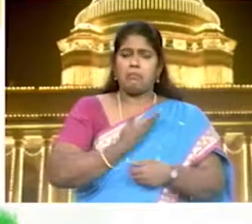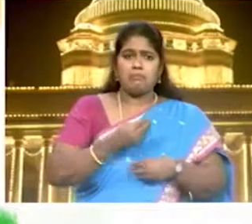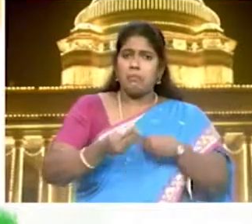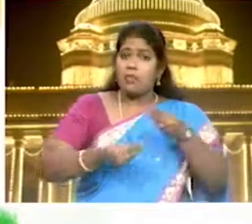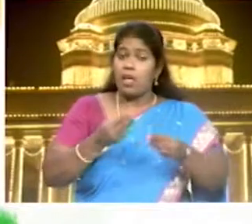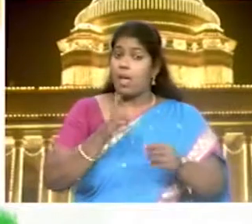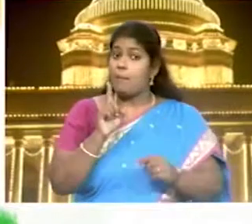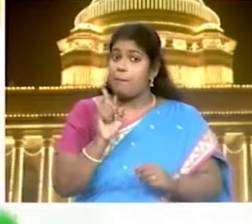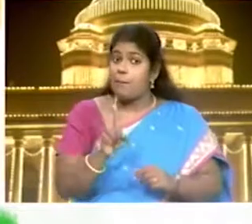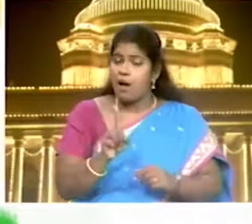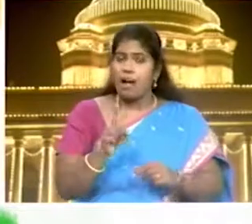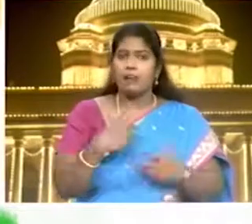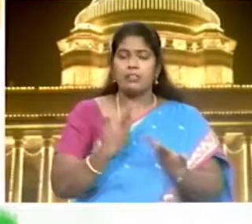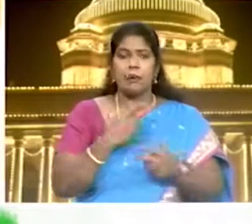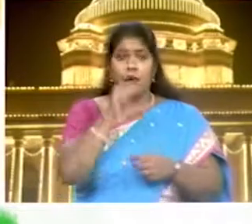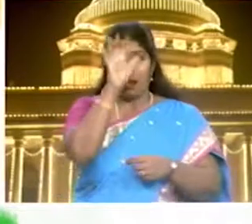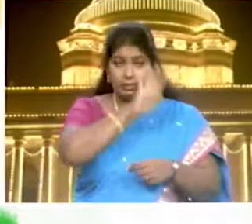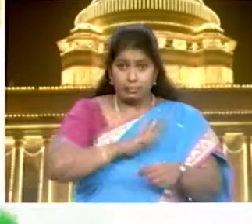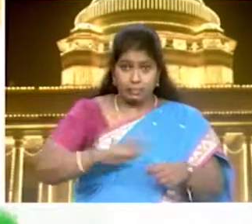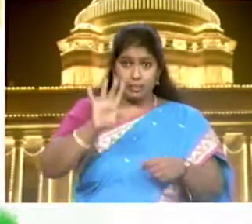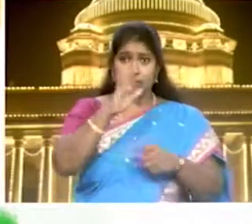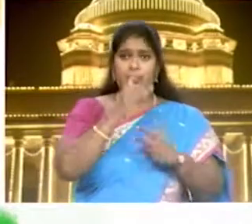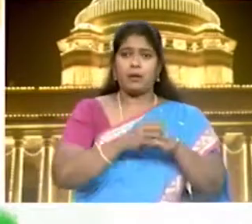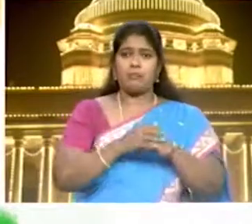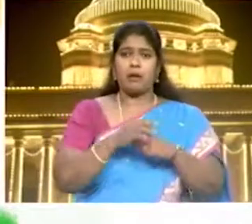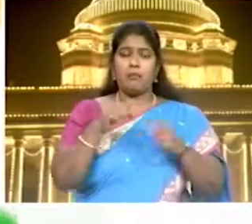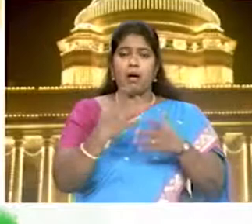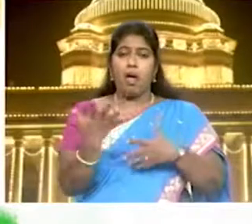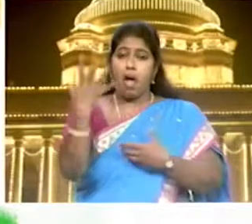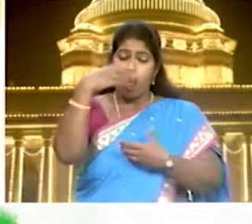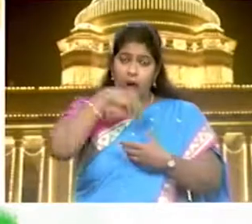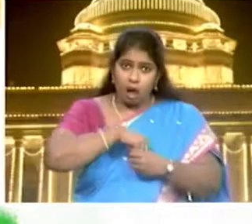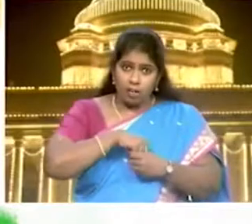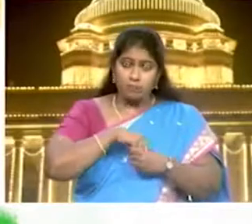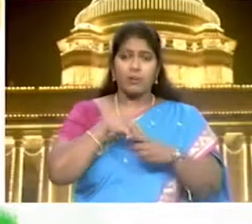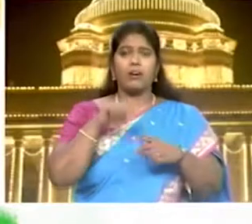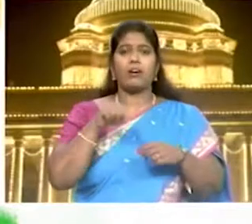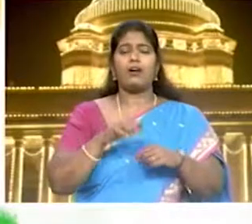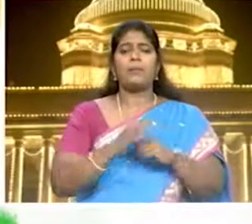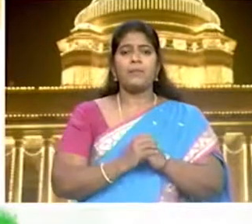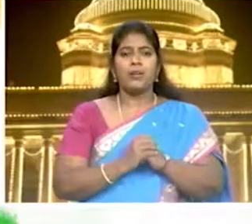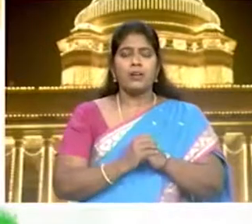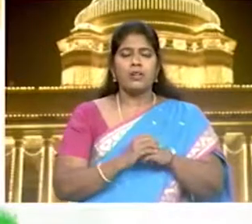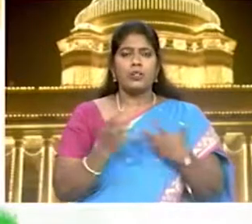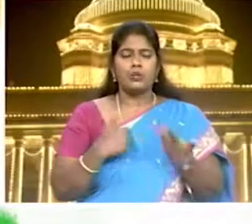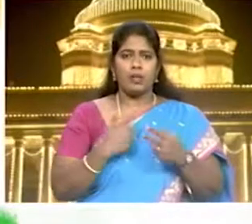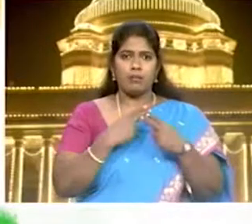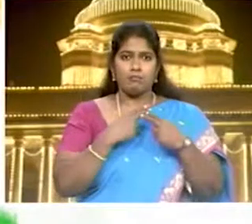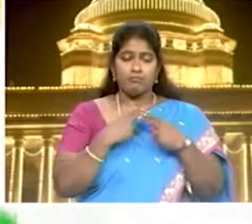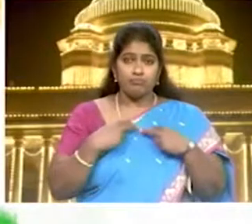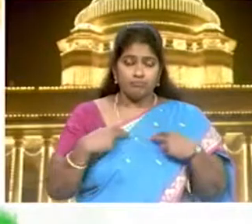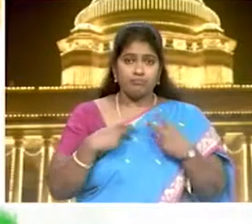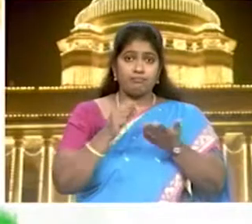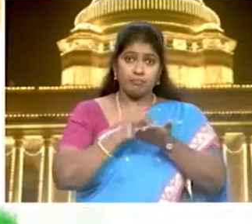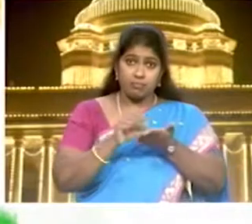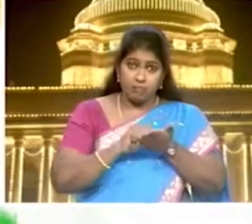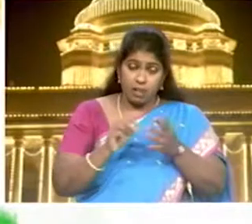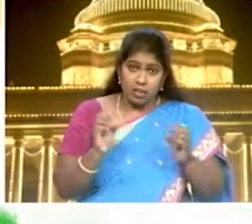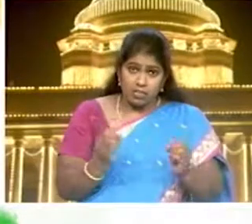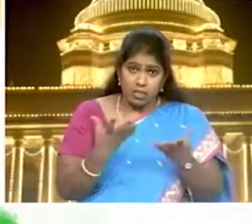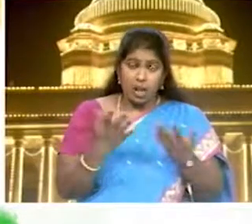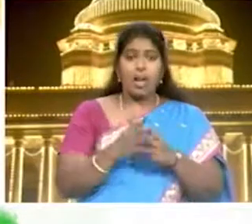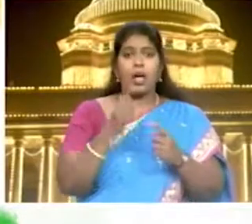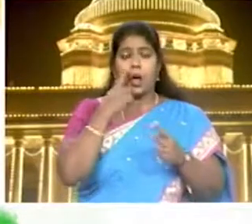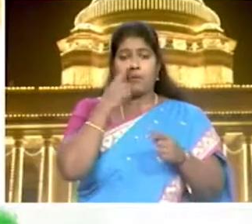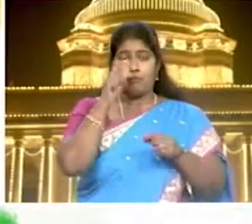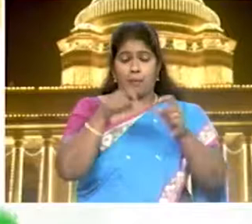But India adopted universal adult franchise right since the beginning of the Republic. Thus, the